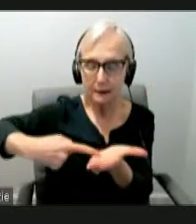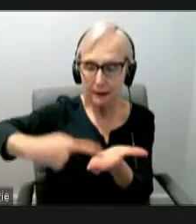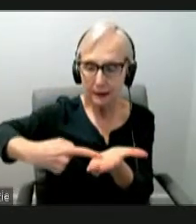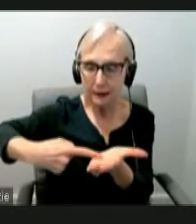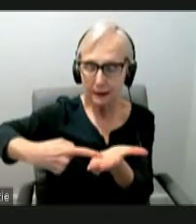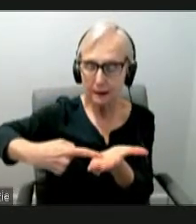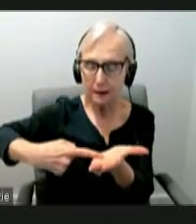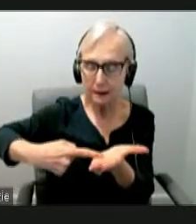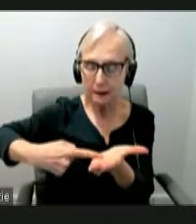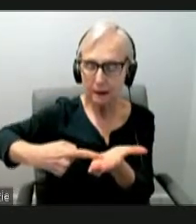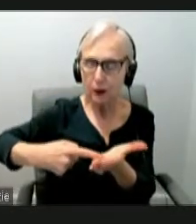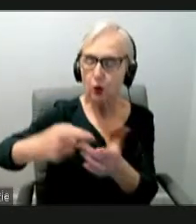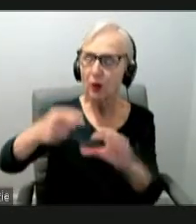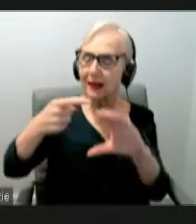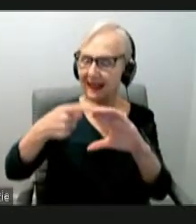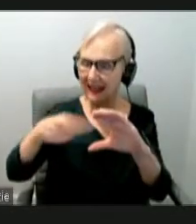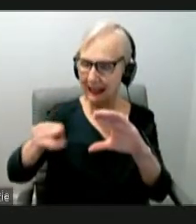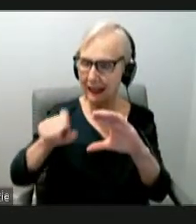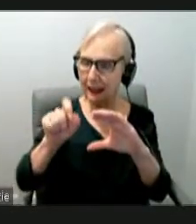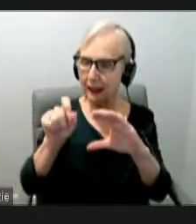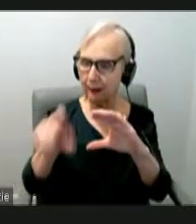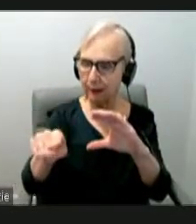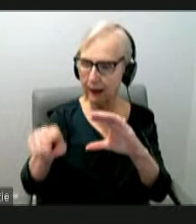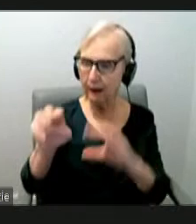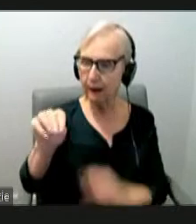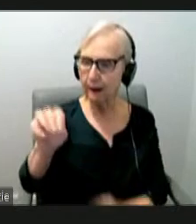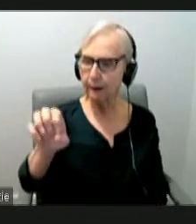you can always email us those questions at